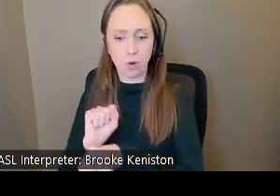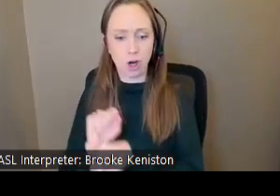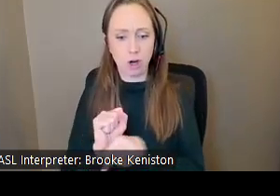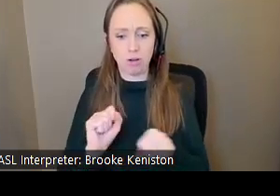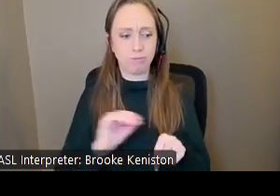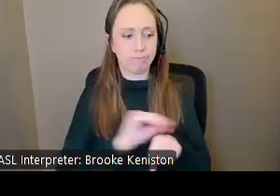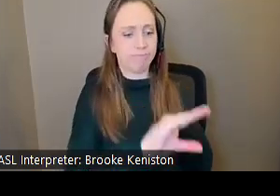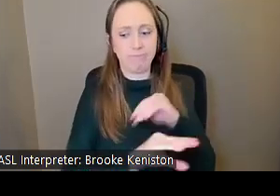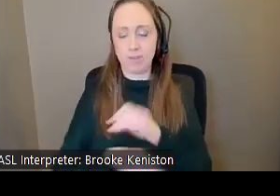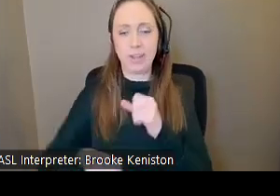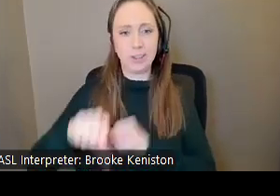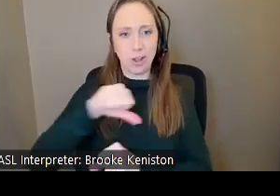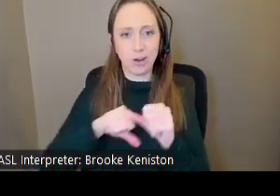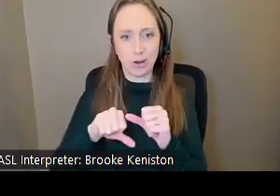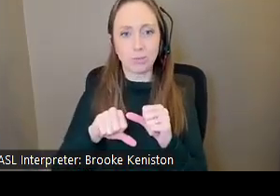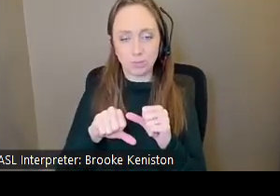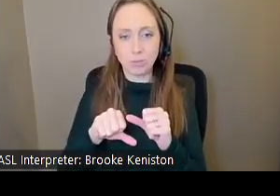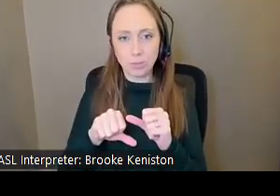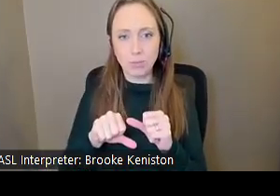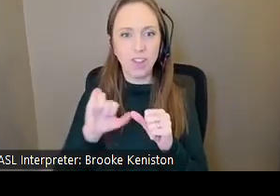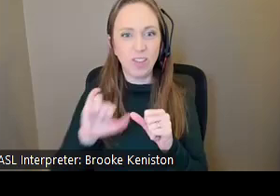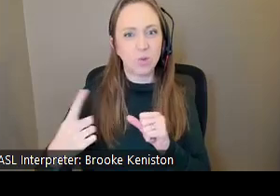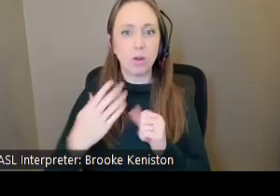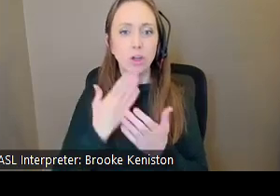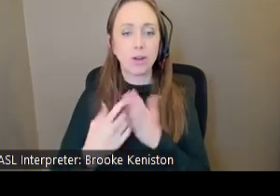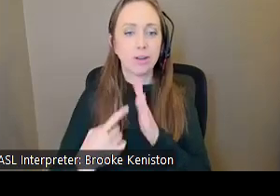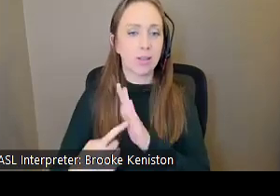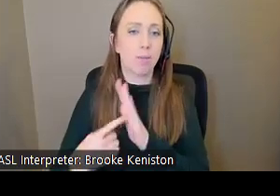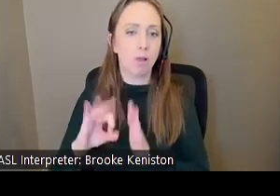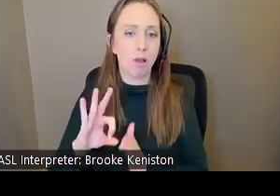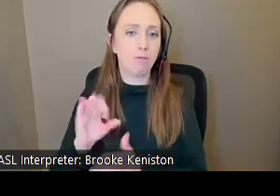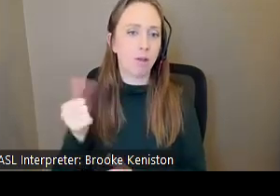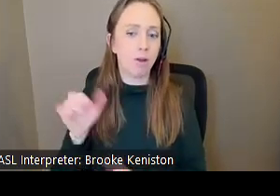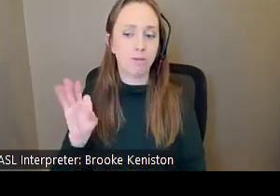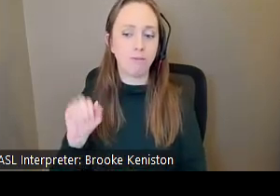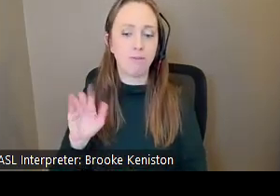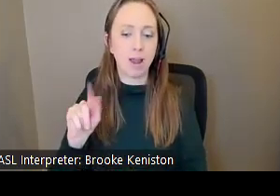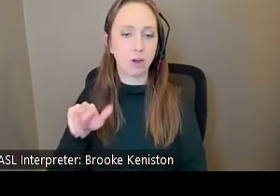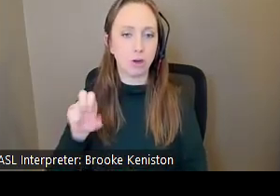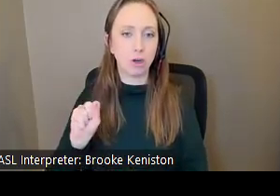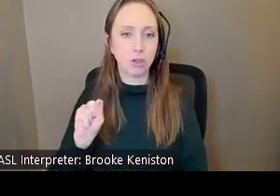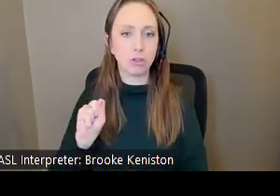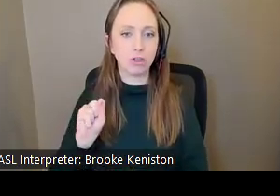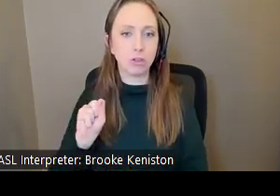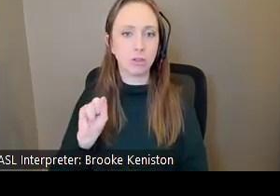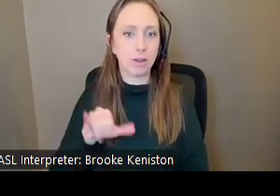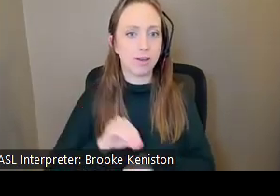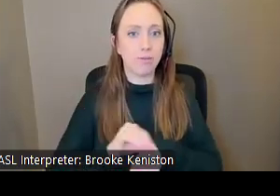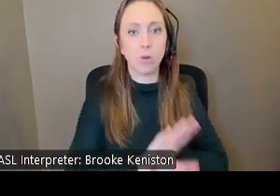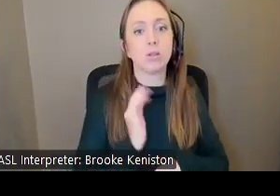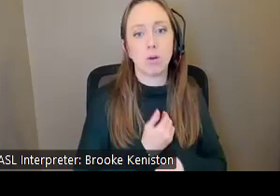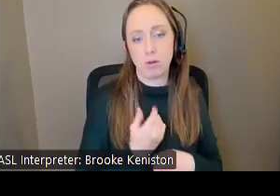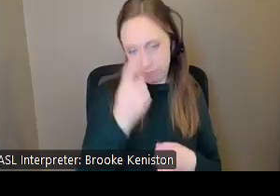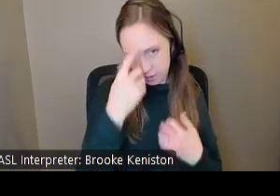that. At the Episcopal Health Foundation in Texas, they surveyed Texans who are on various insurance,